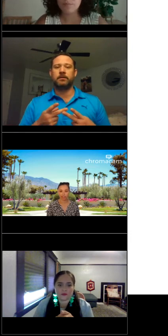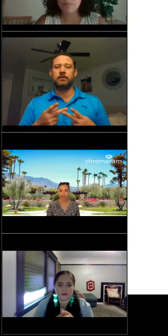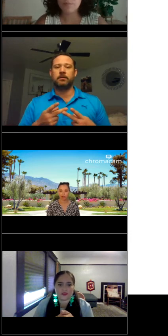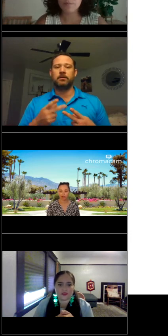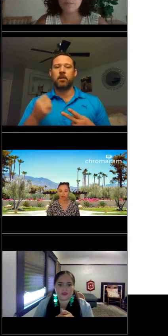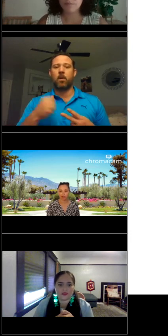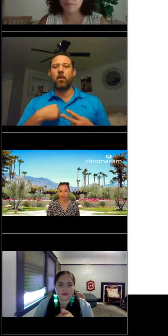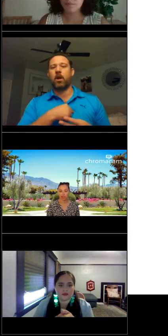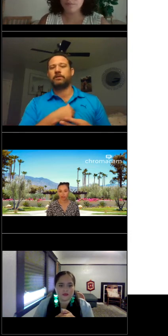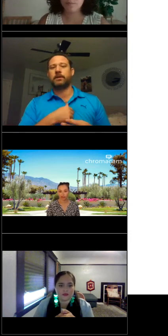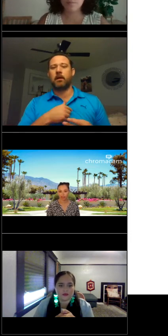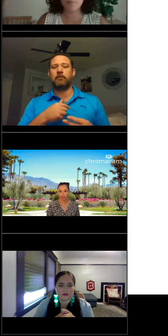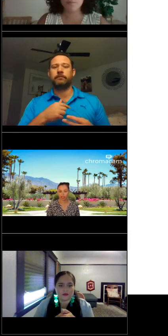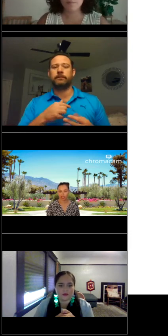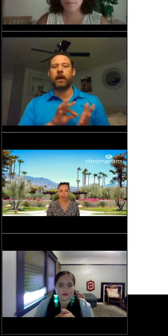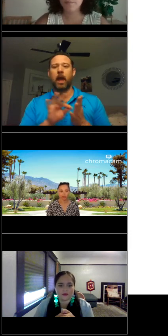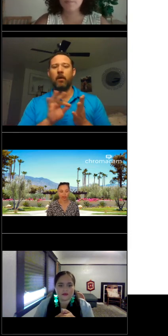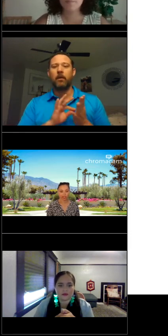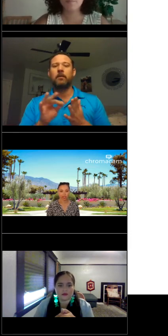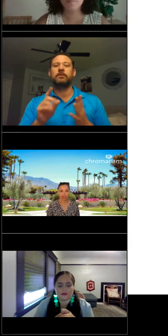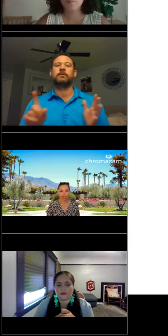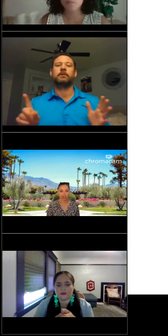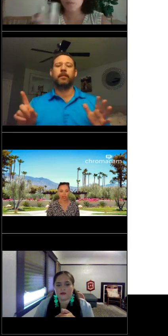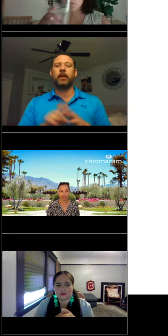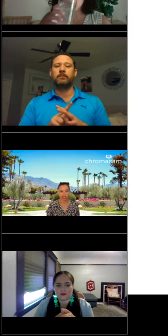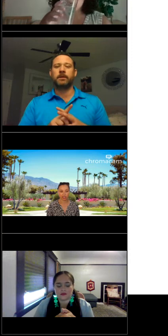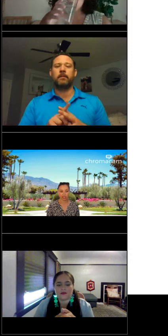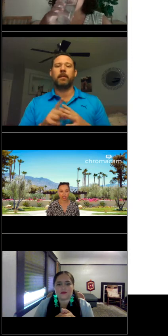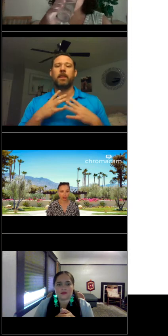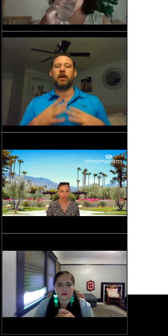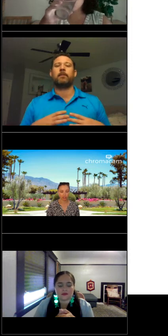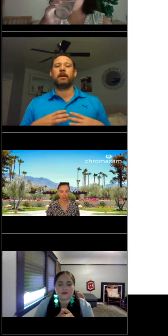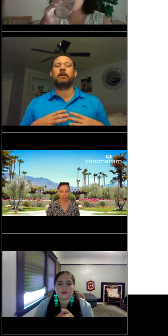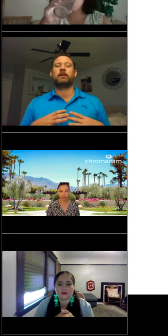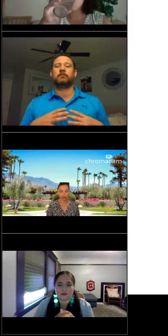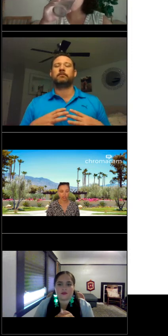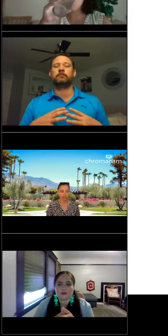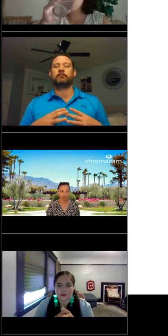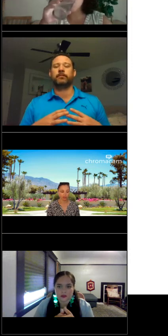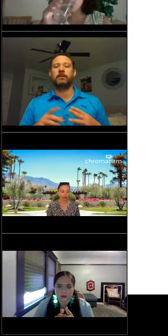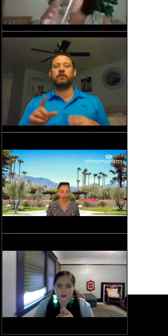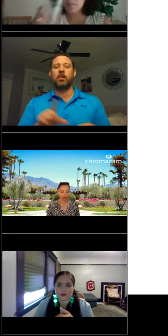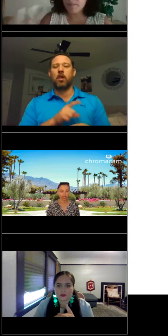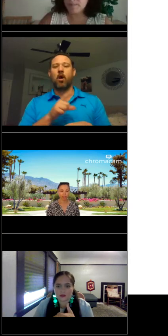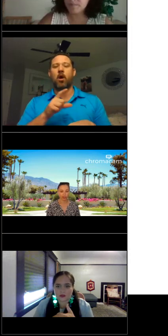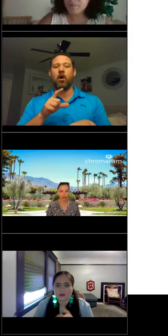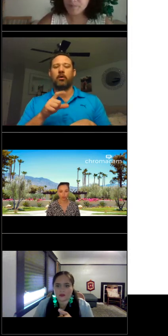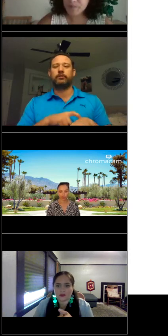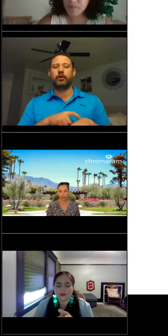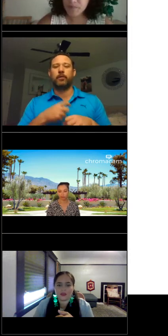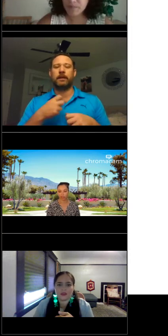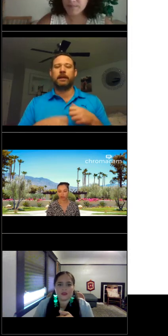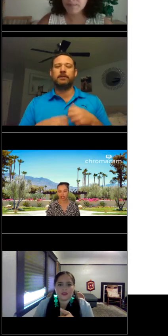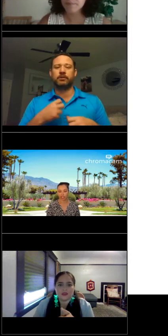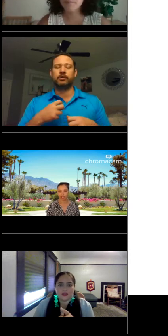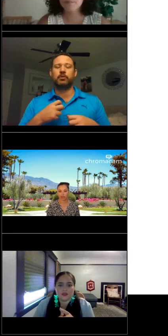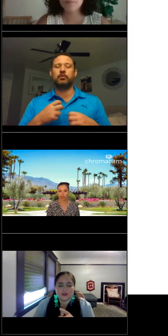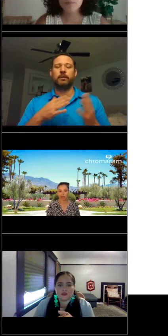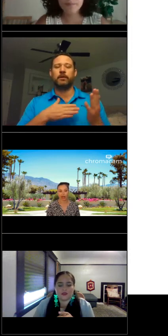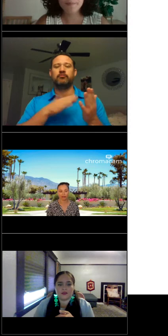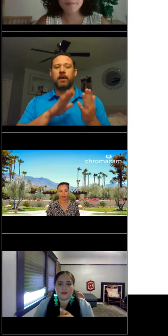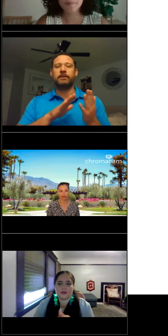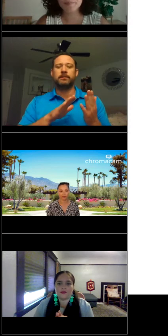ourselves accountable. So if something comes up in the committee and it is a long-term issue to be addressed,